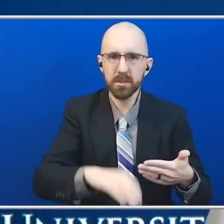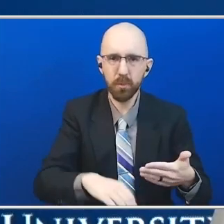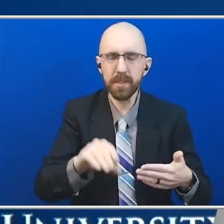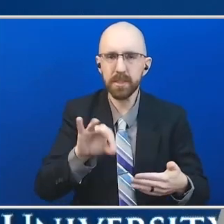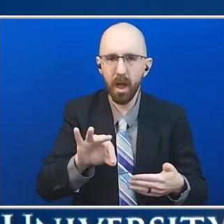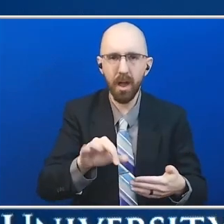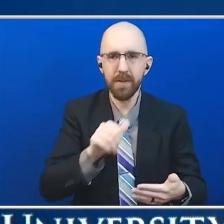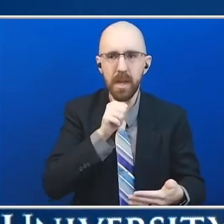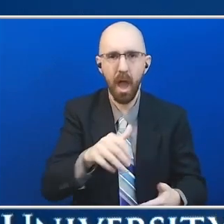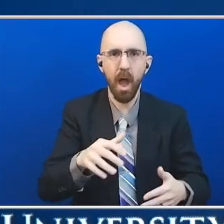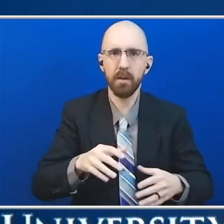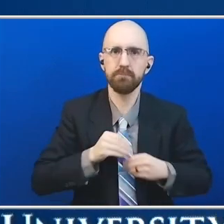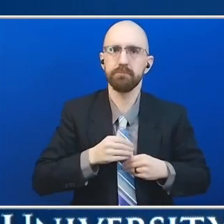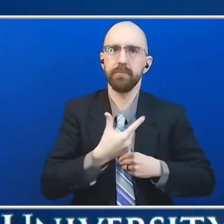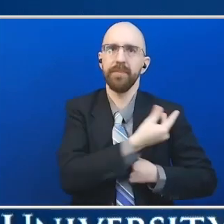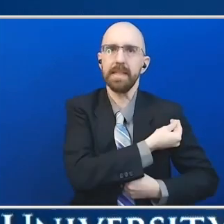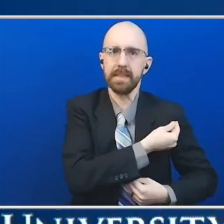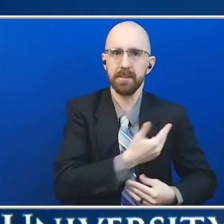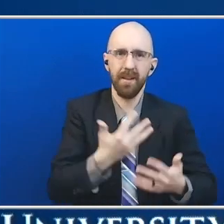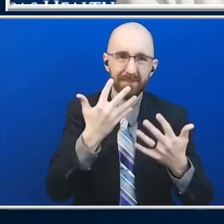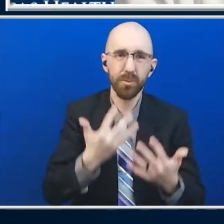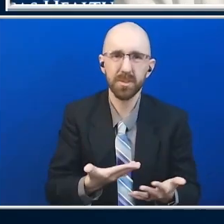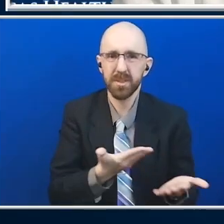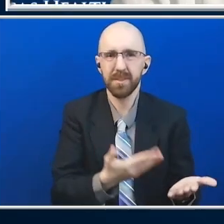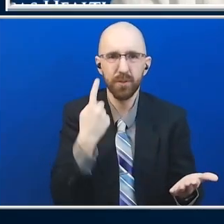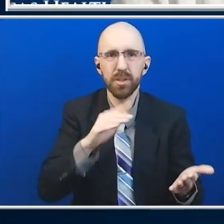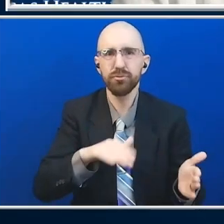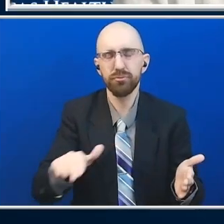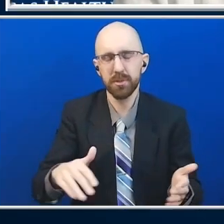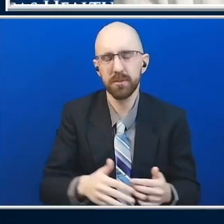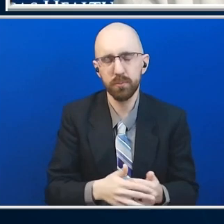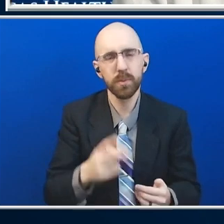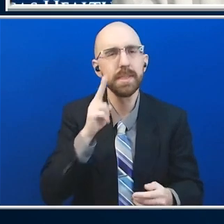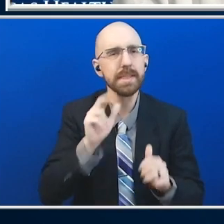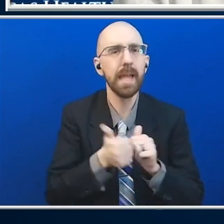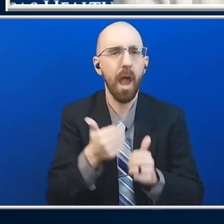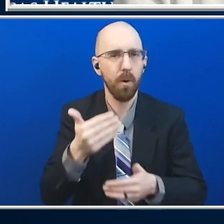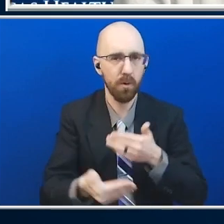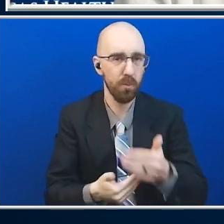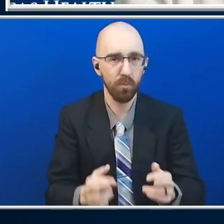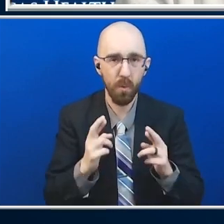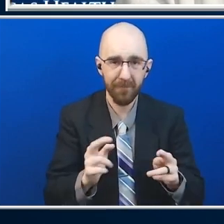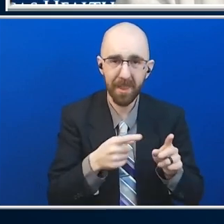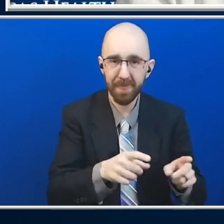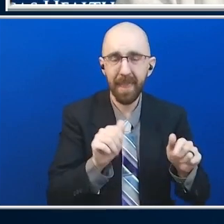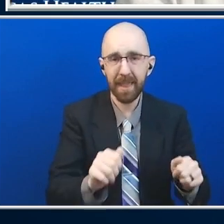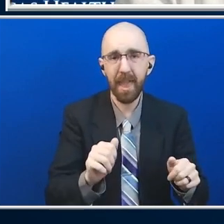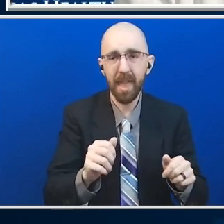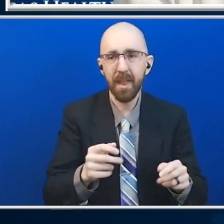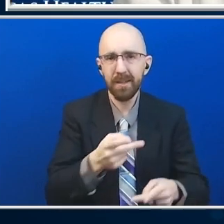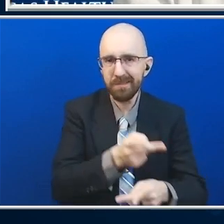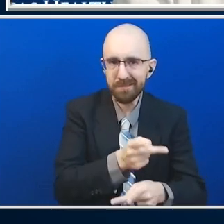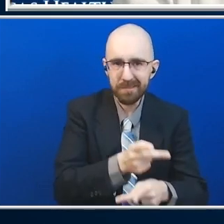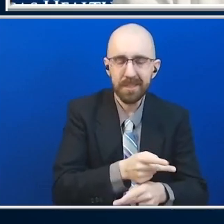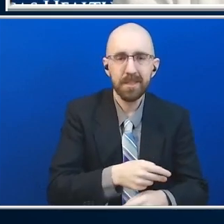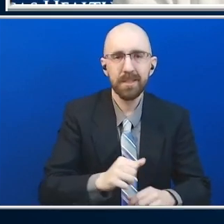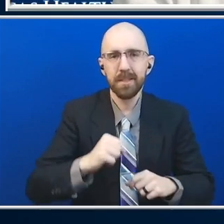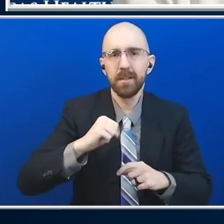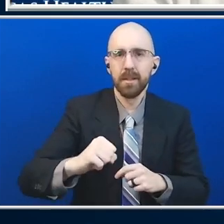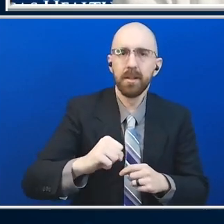vaccinated, unfortunately. So we'll see how it goes. Hopefully they can get a handle on it and stem the tide of